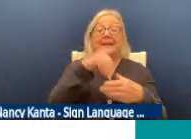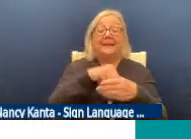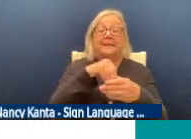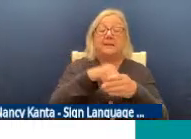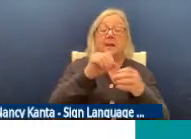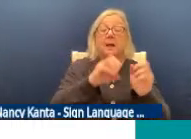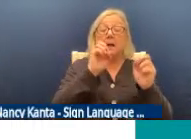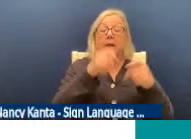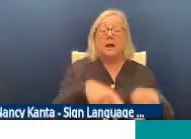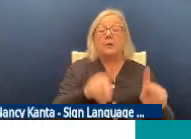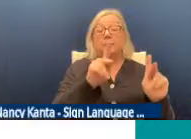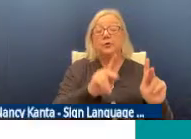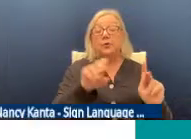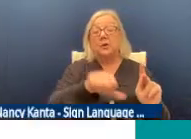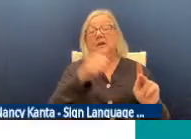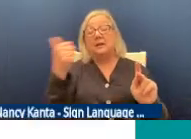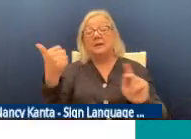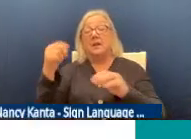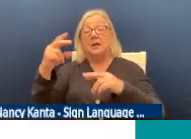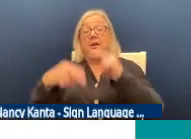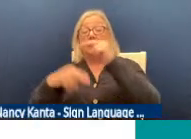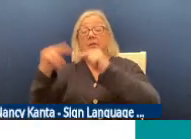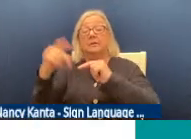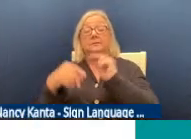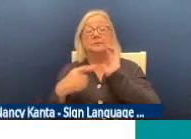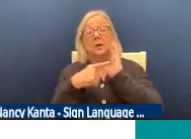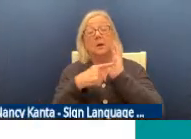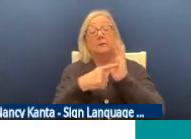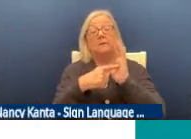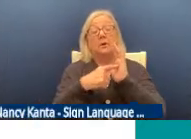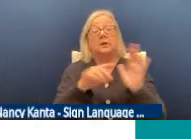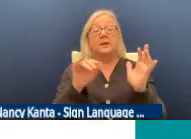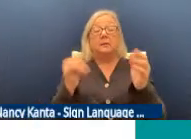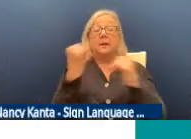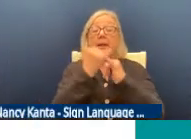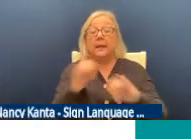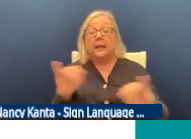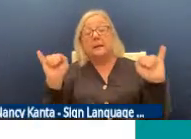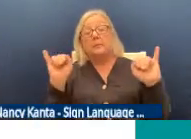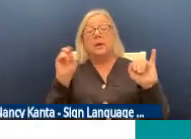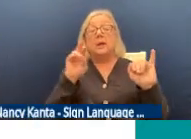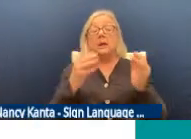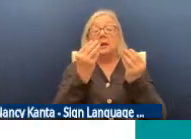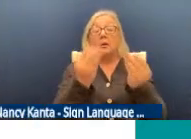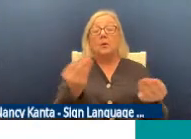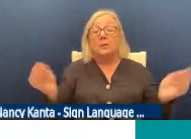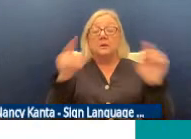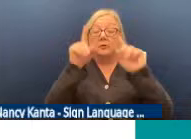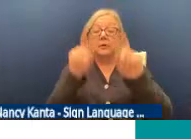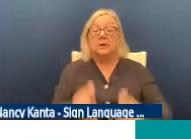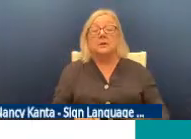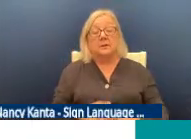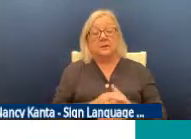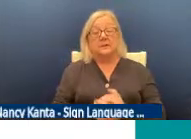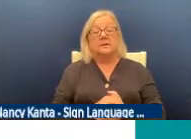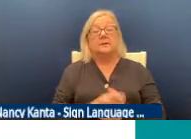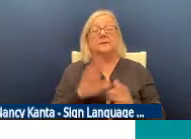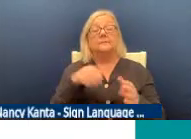contracting, such as like an independent cost estimator or materials testing. Next slide.